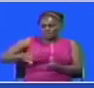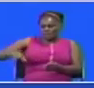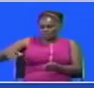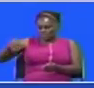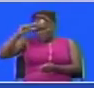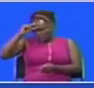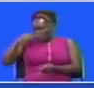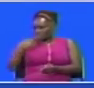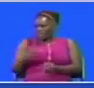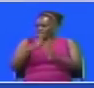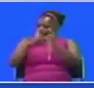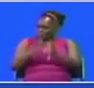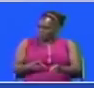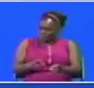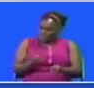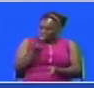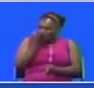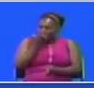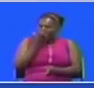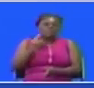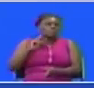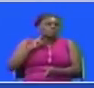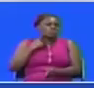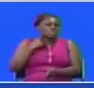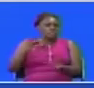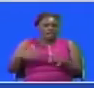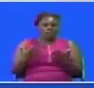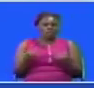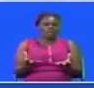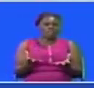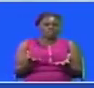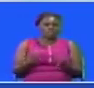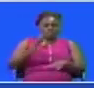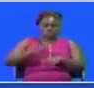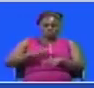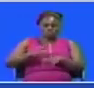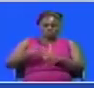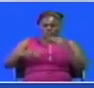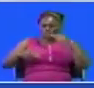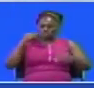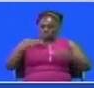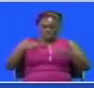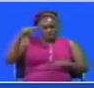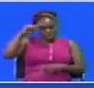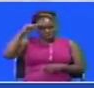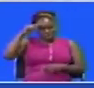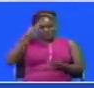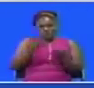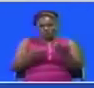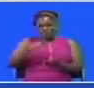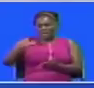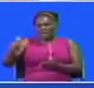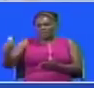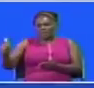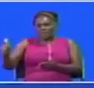statistics. It has been reported that honey production in this county is superior in nutrients and originality as compared to other honey